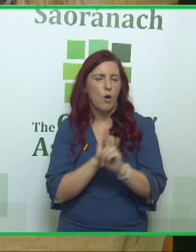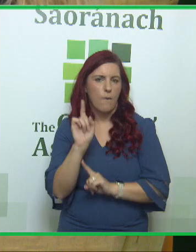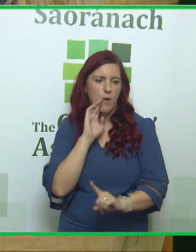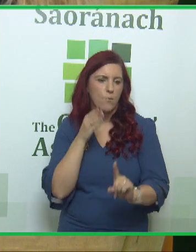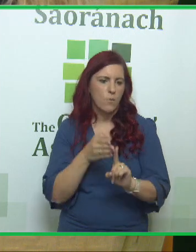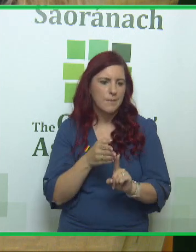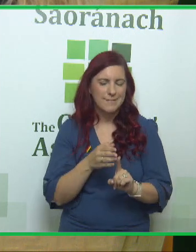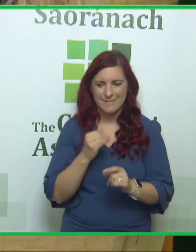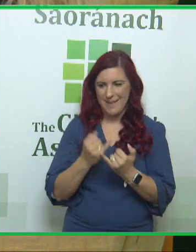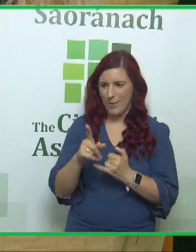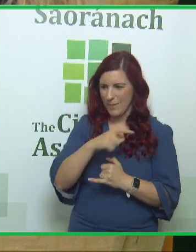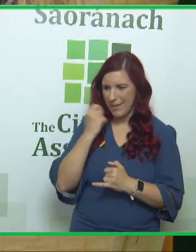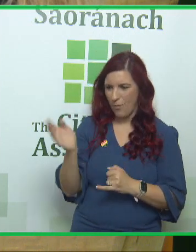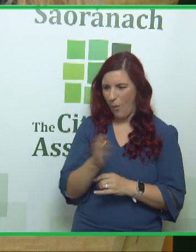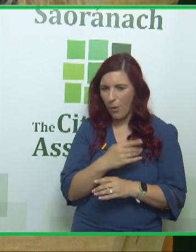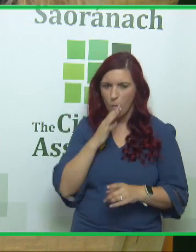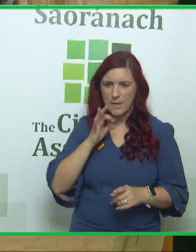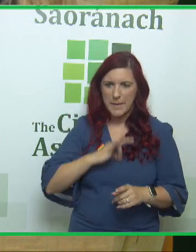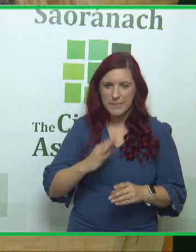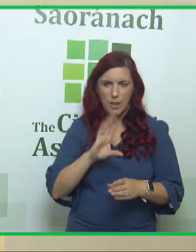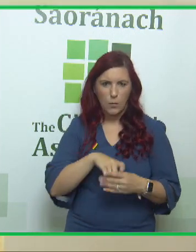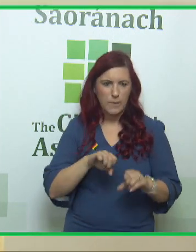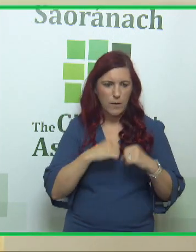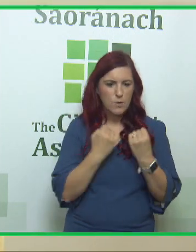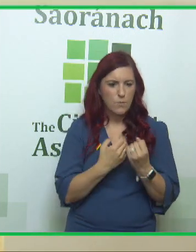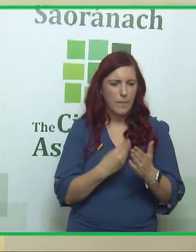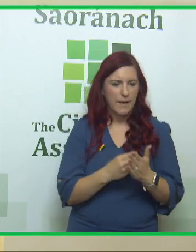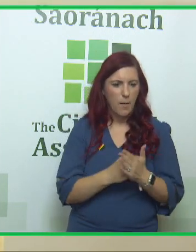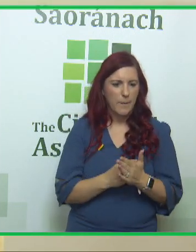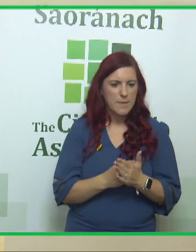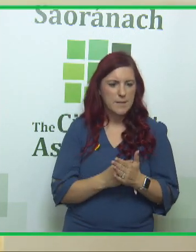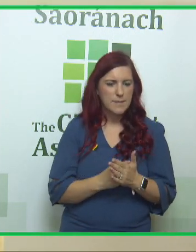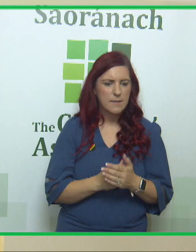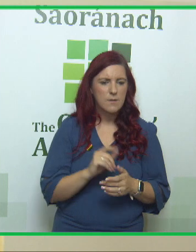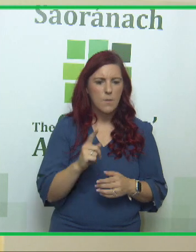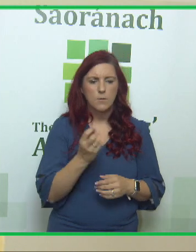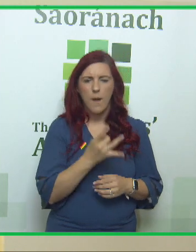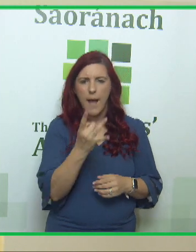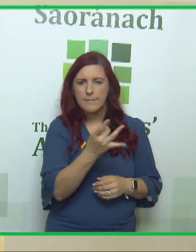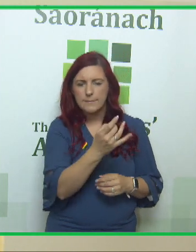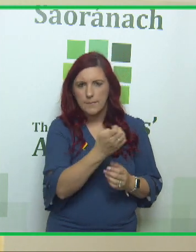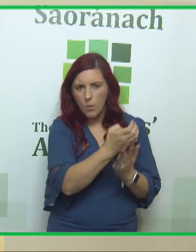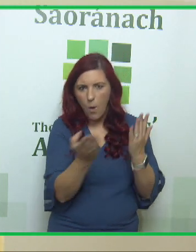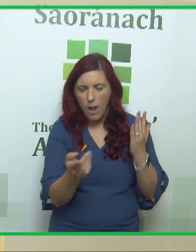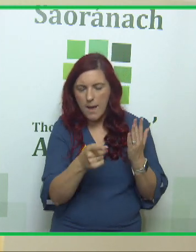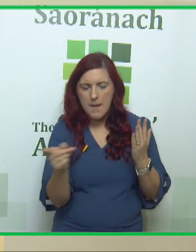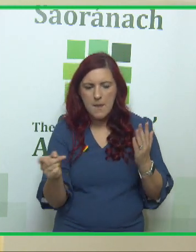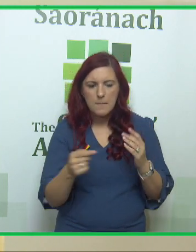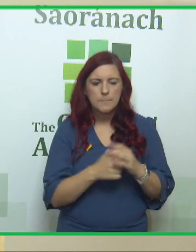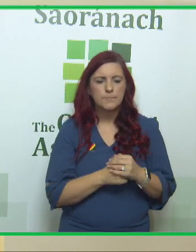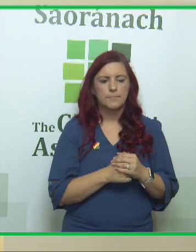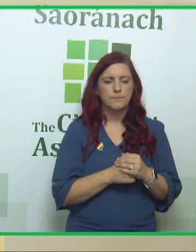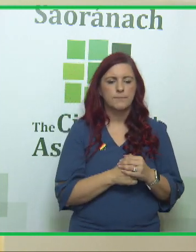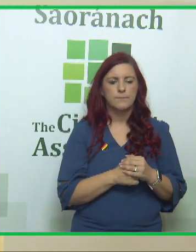all of the benefits, including the socioeconomic ones. I would just want to ask each one of you, obviously this is